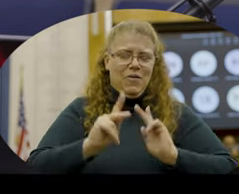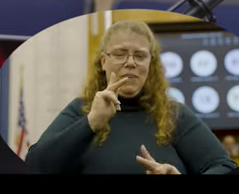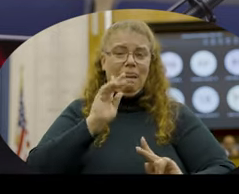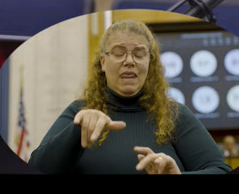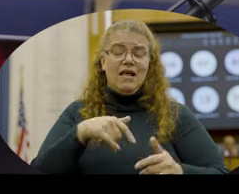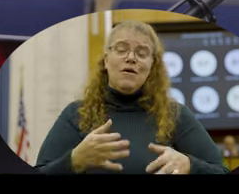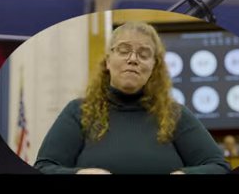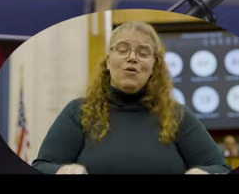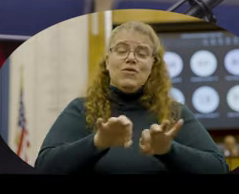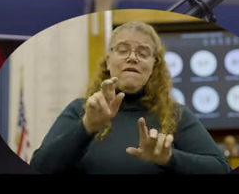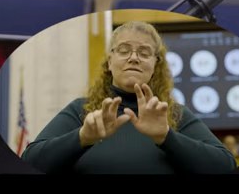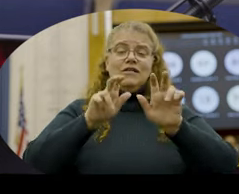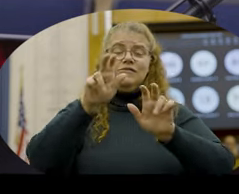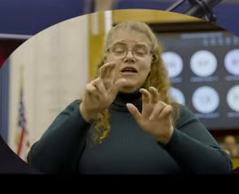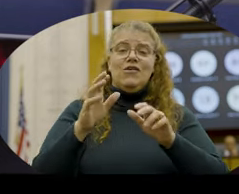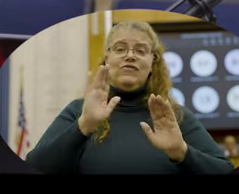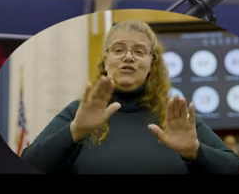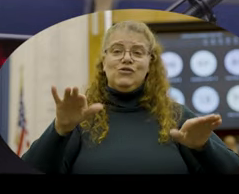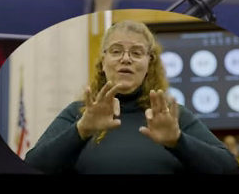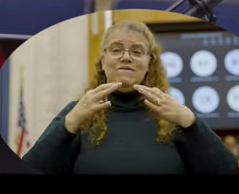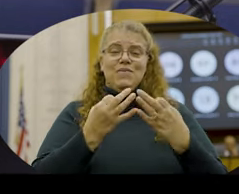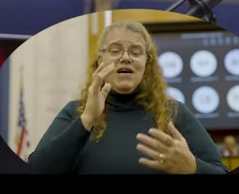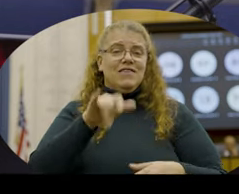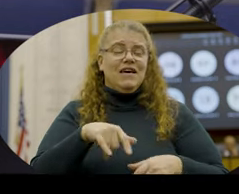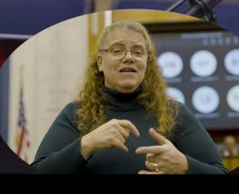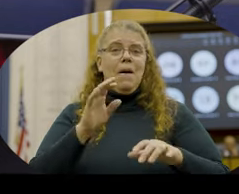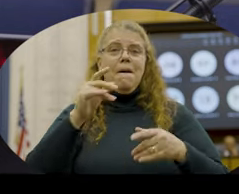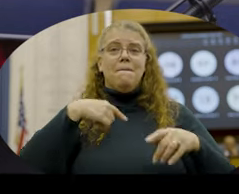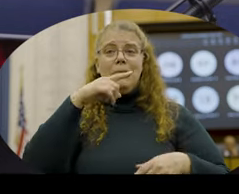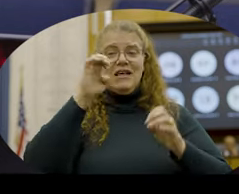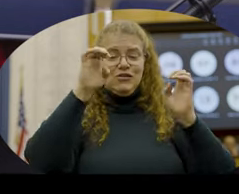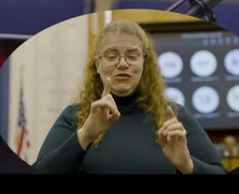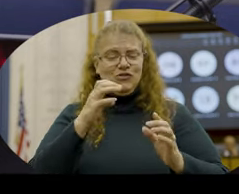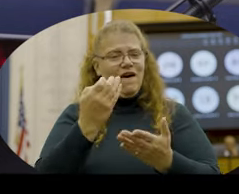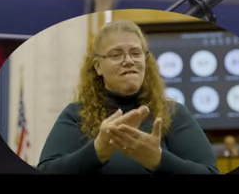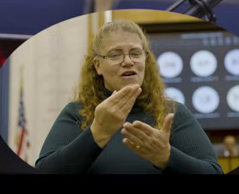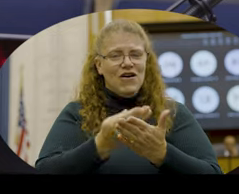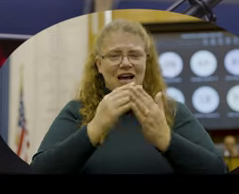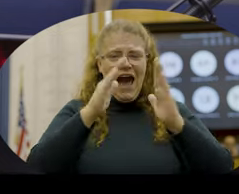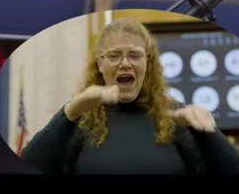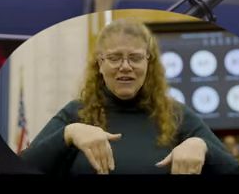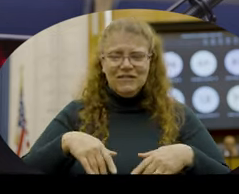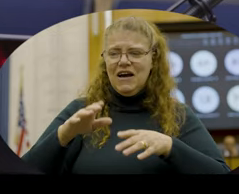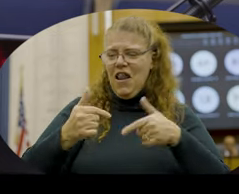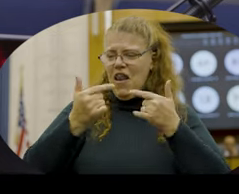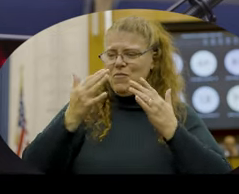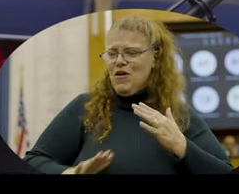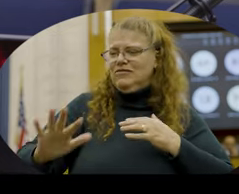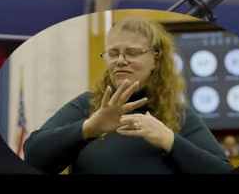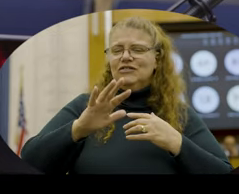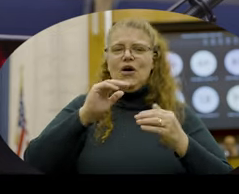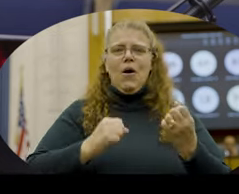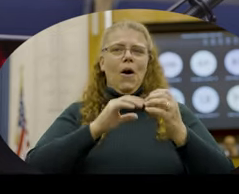reinvested in our children and families through record investments in public education, affordable housing, neighborhoods, and community support